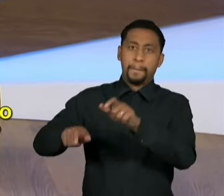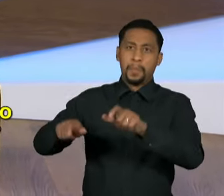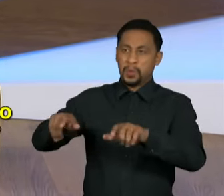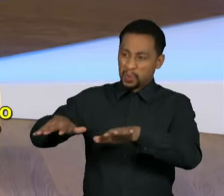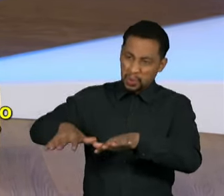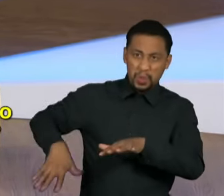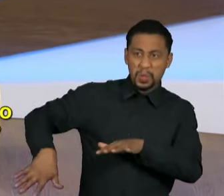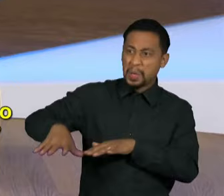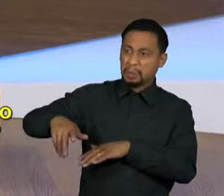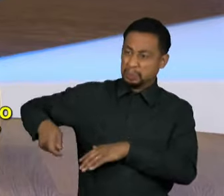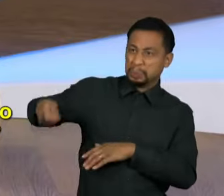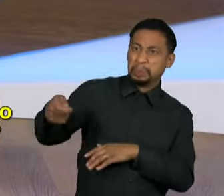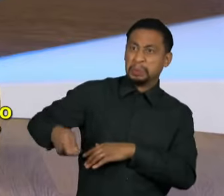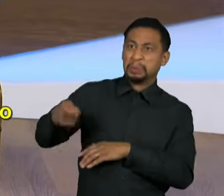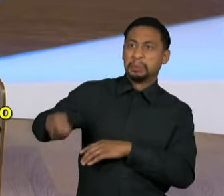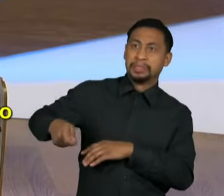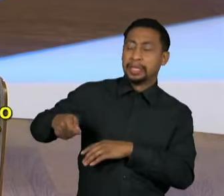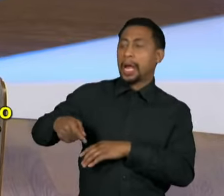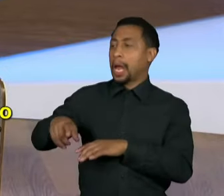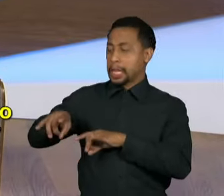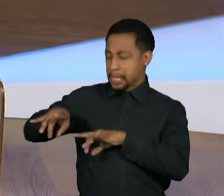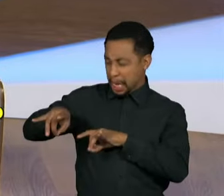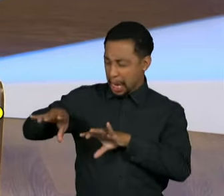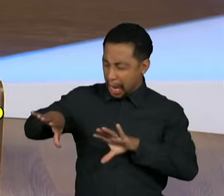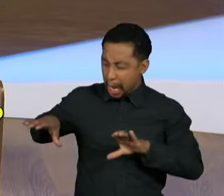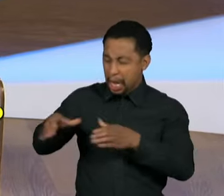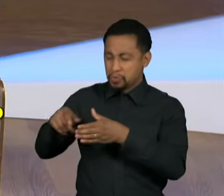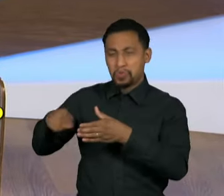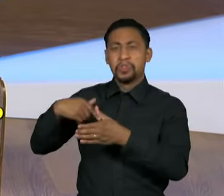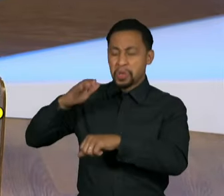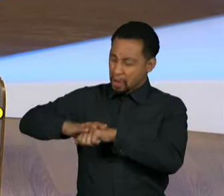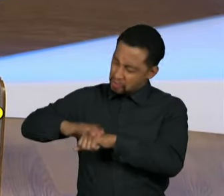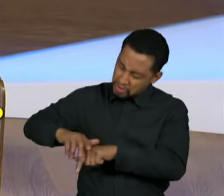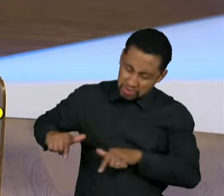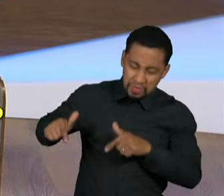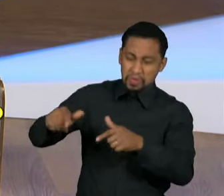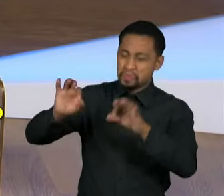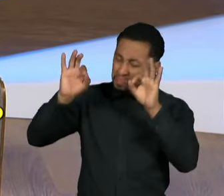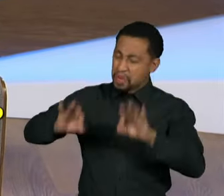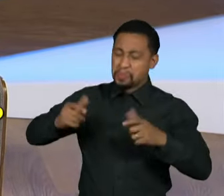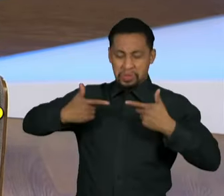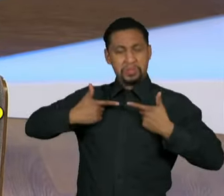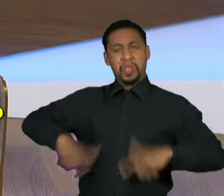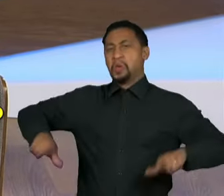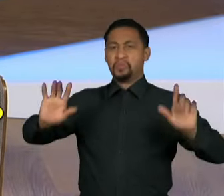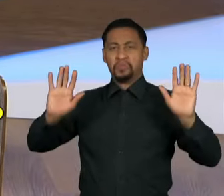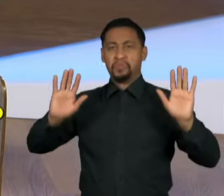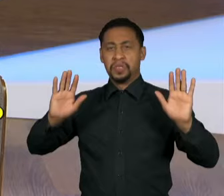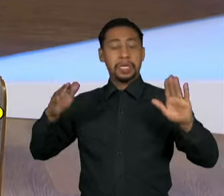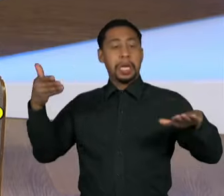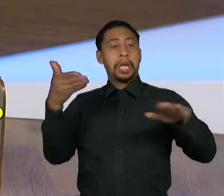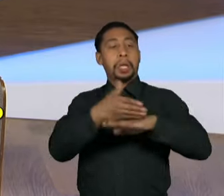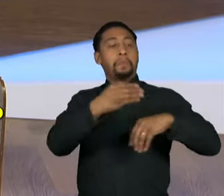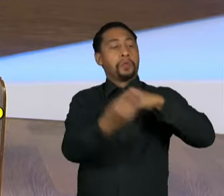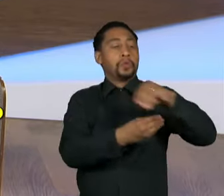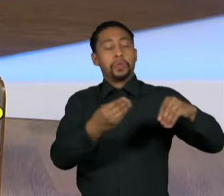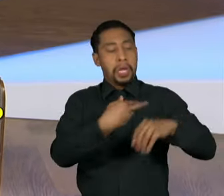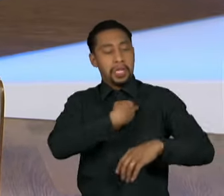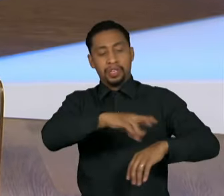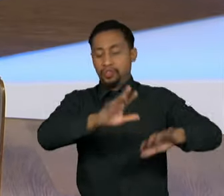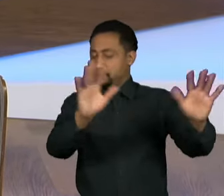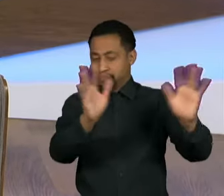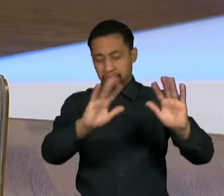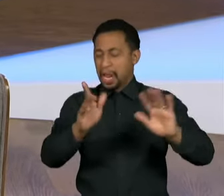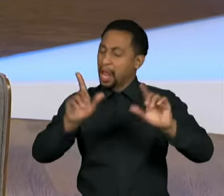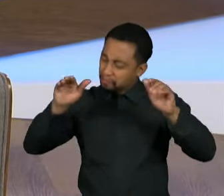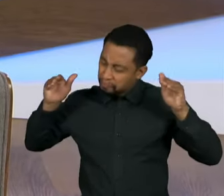deciding on technical neutral grounds. We're not taking a moral stand. People sense that their moral conviction is being excluded,